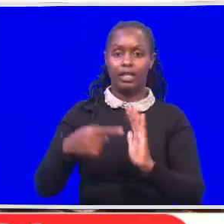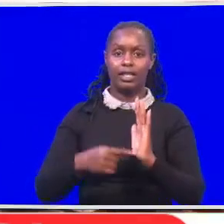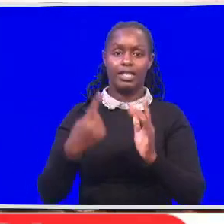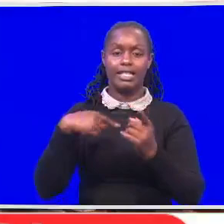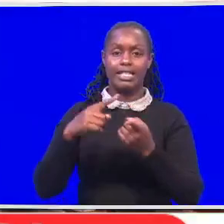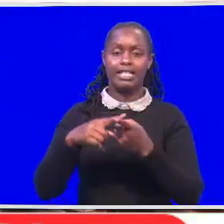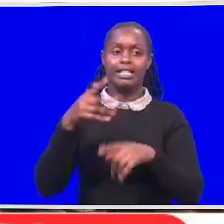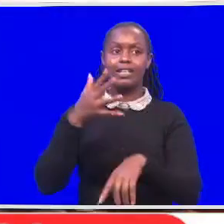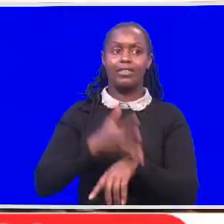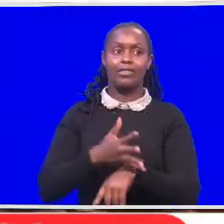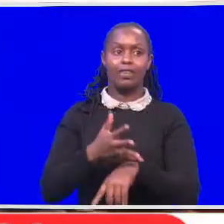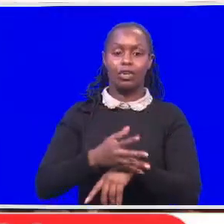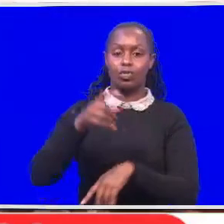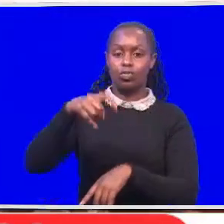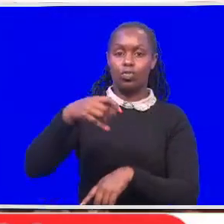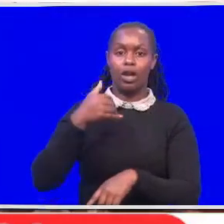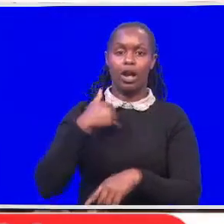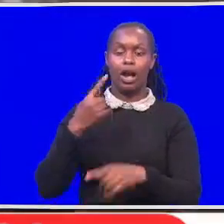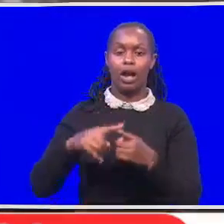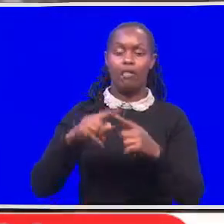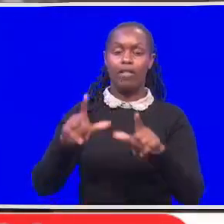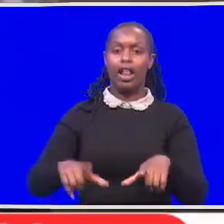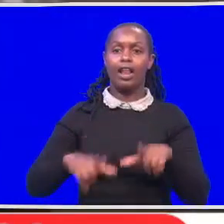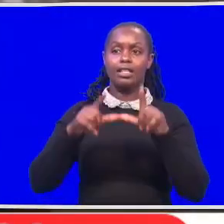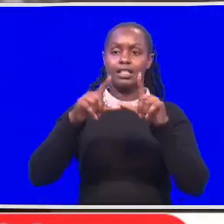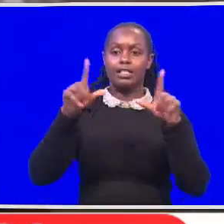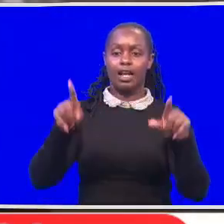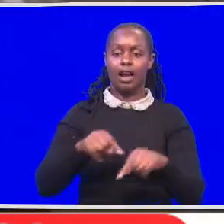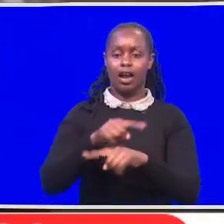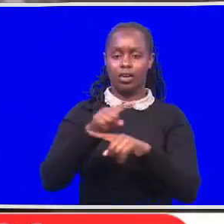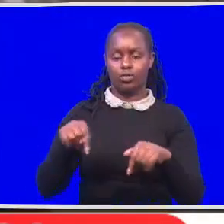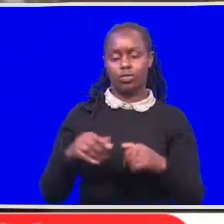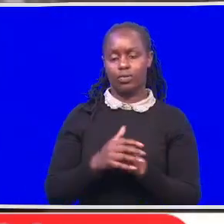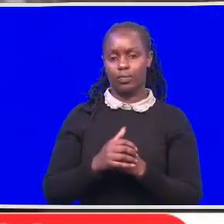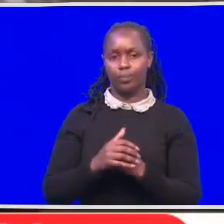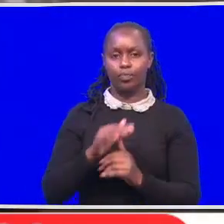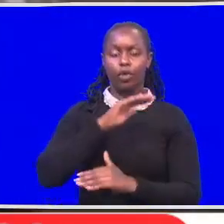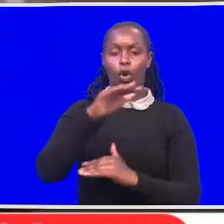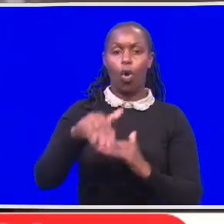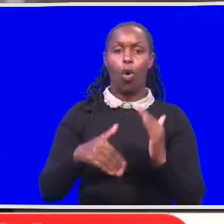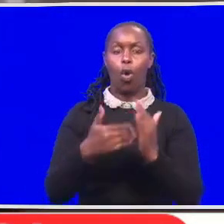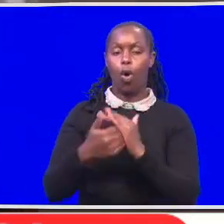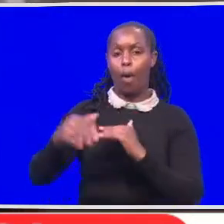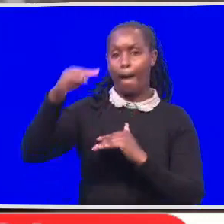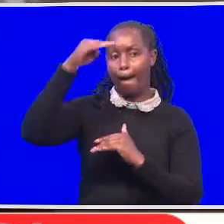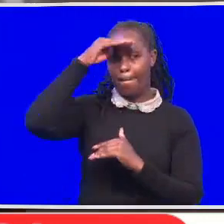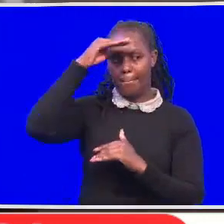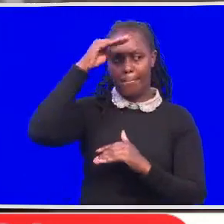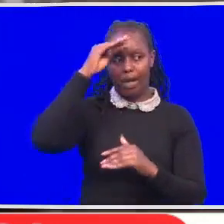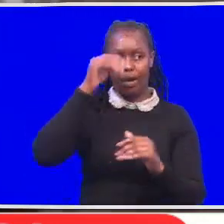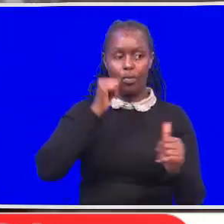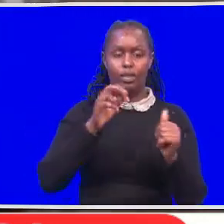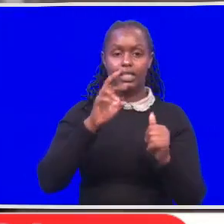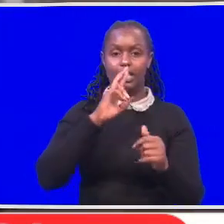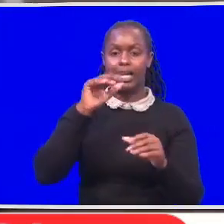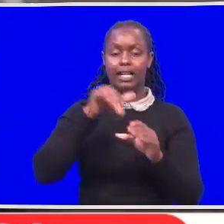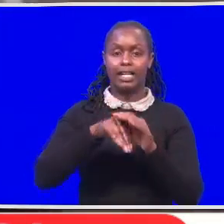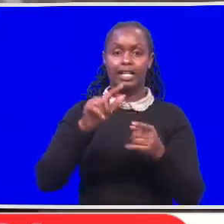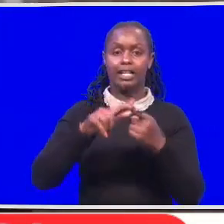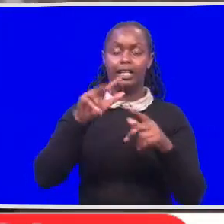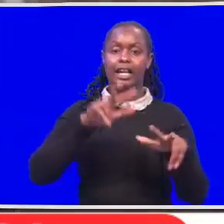should have their licenses cancelled. Bar zote, zile ambazo ziko Kirinyaga